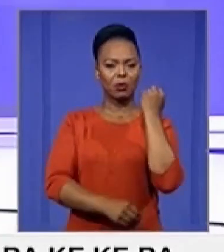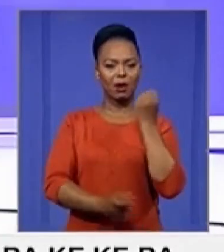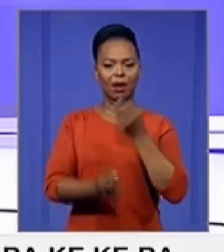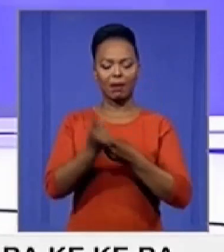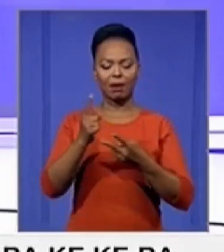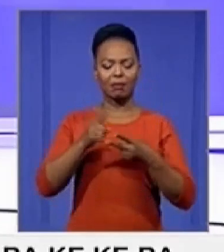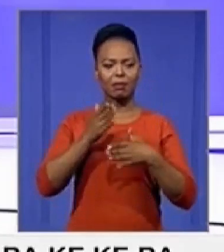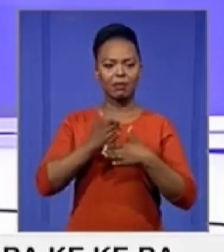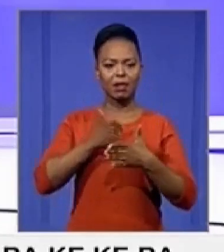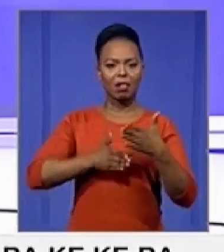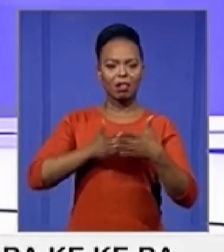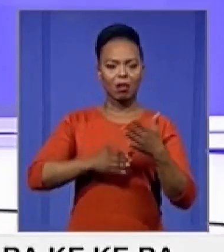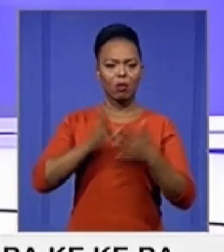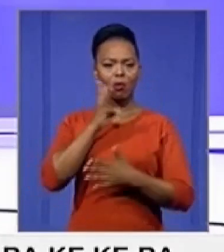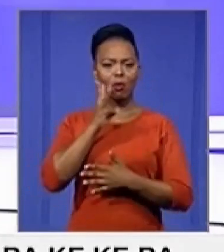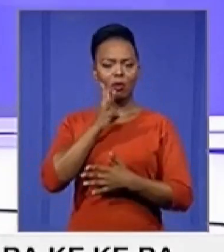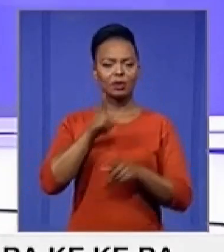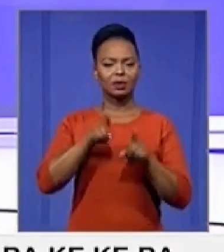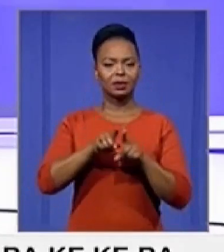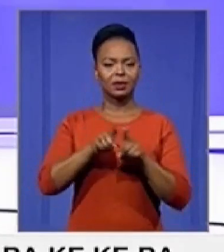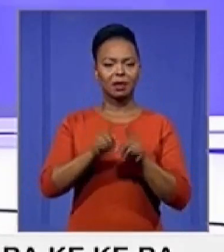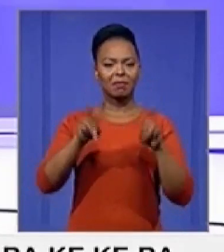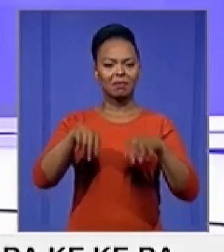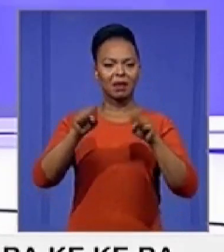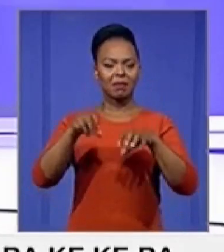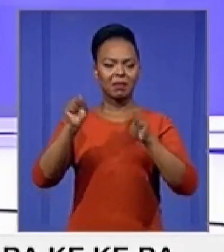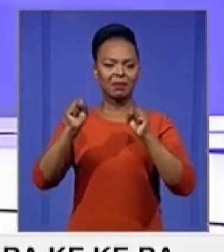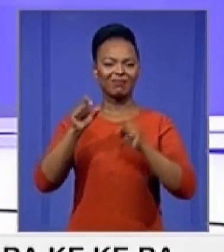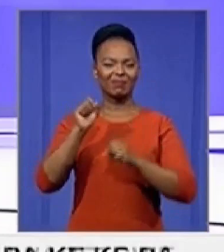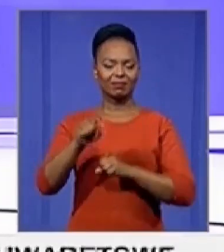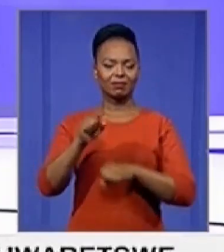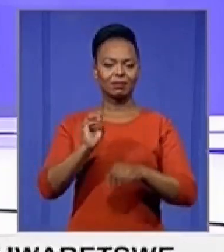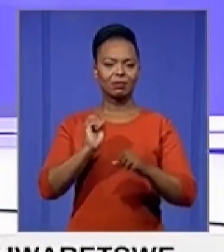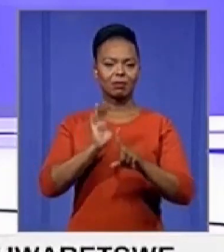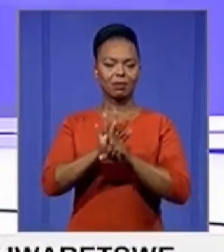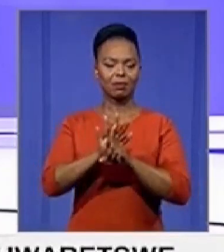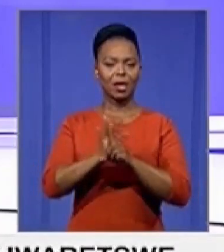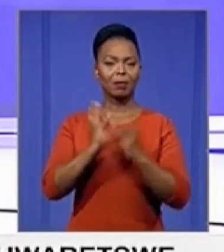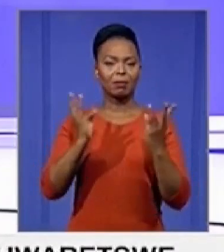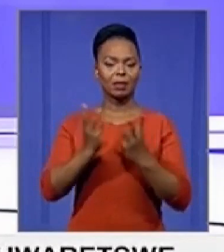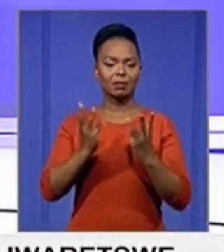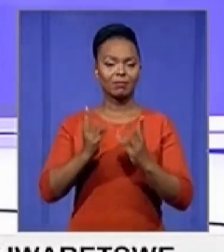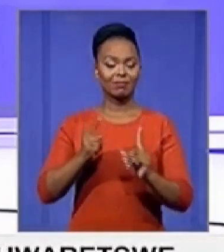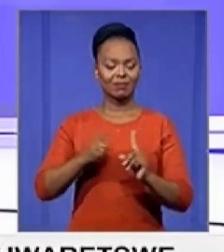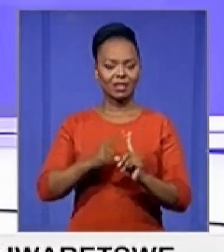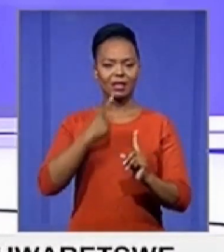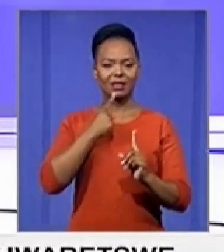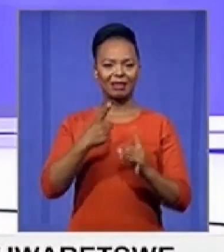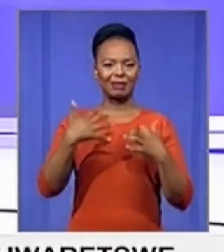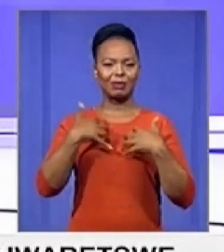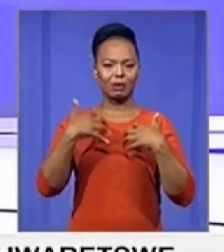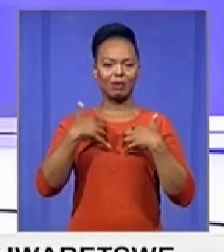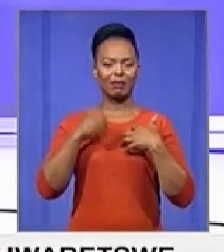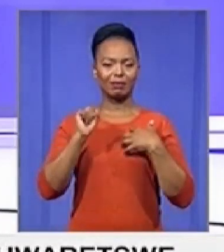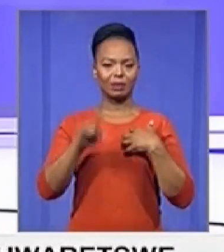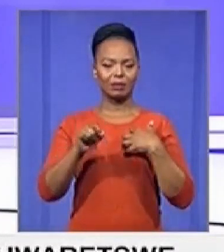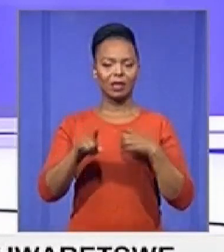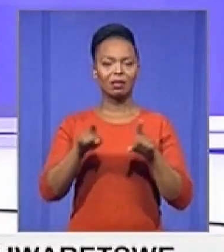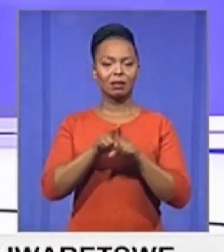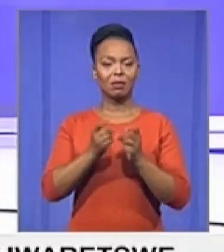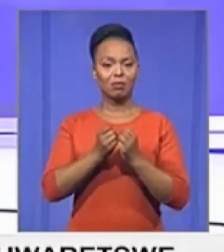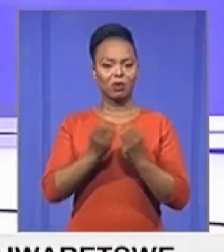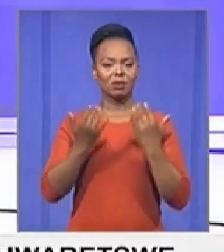ya mesebetsi, metsi e ka sitana le ho kgaolwa kgafetsa ha phepelo motlakase eo a reng ke ngongoreho e kgolo mme ditlamorao